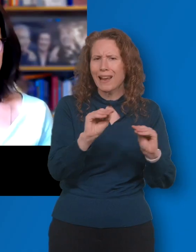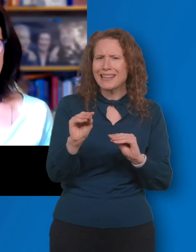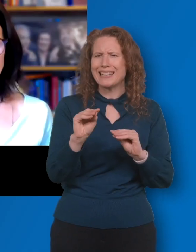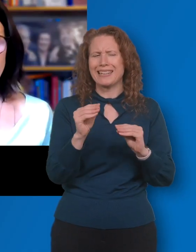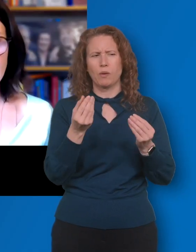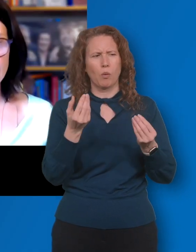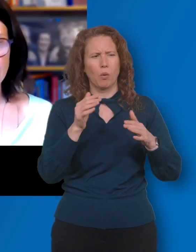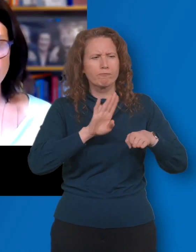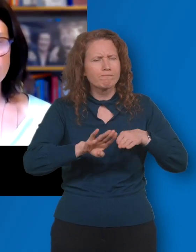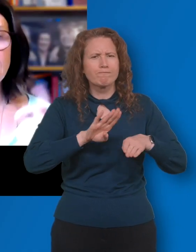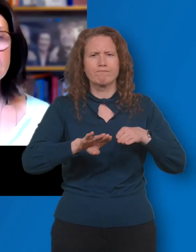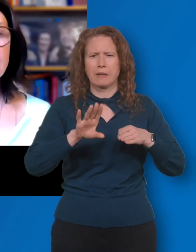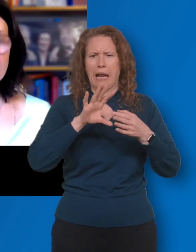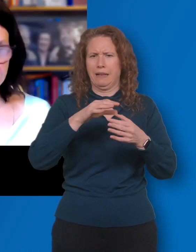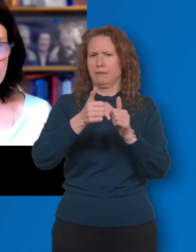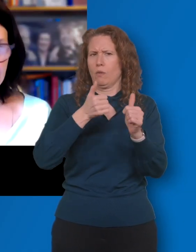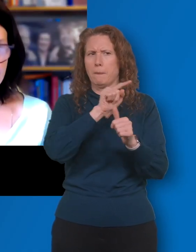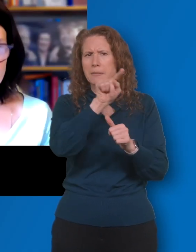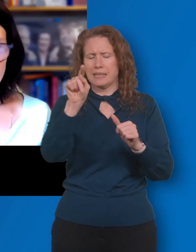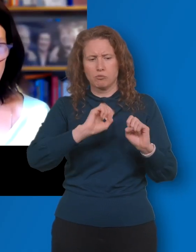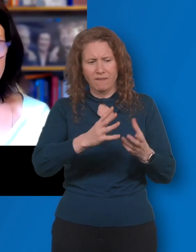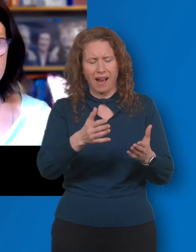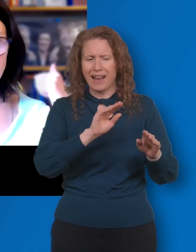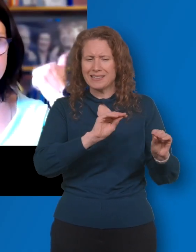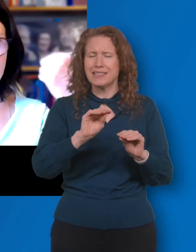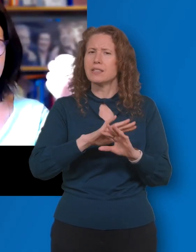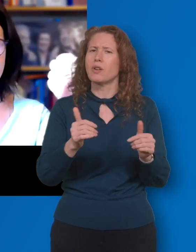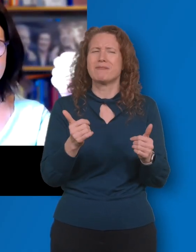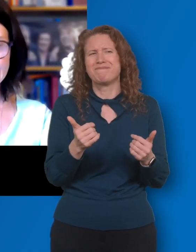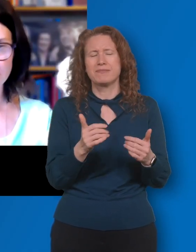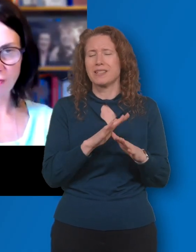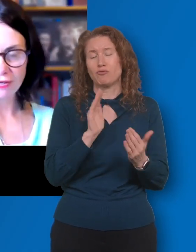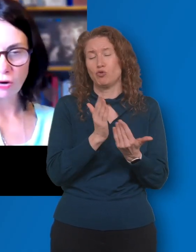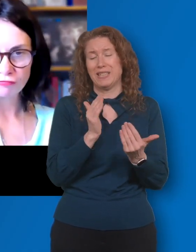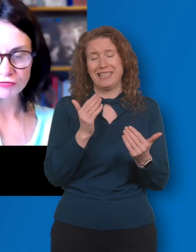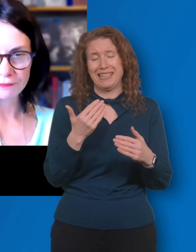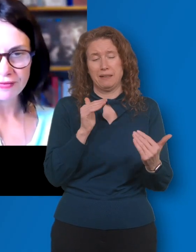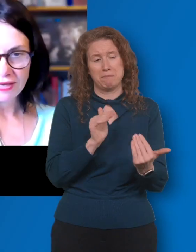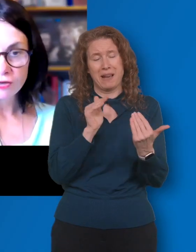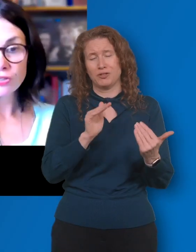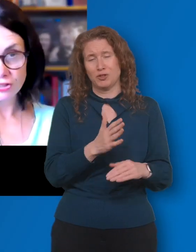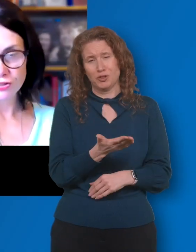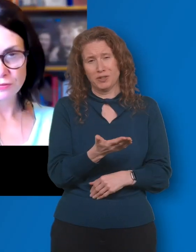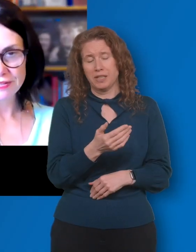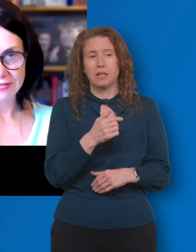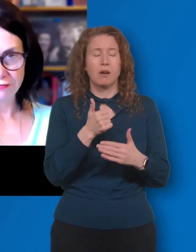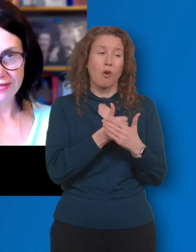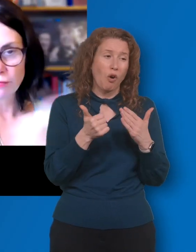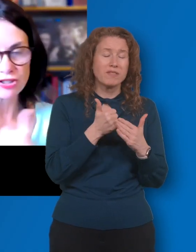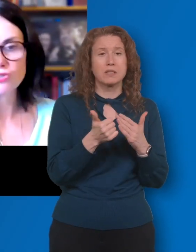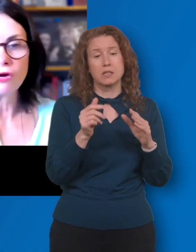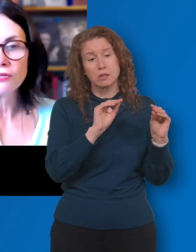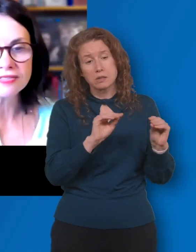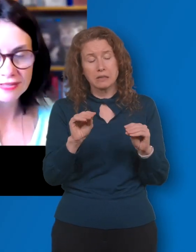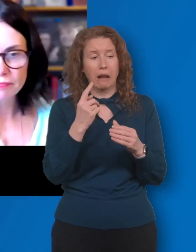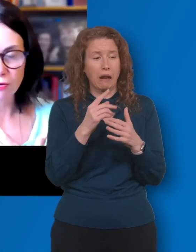going on in organizations doesn't hit the spot, because it is very often condition specific, which